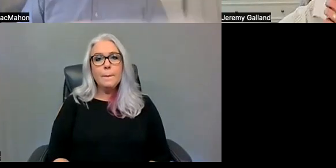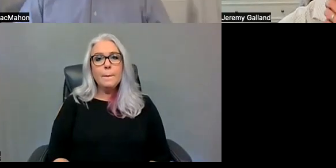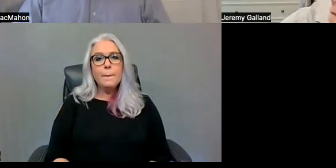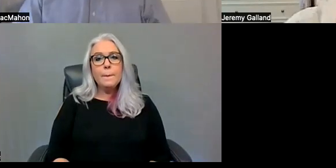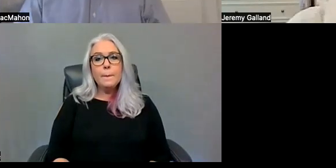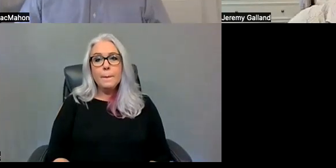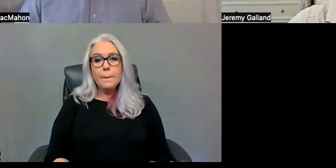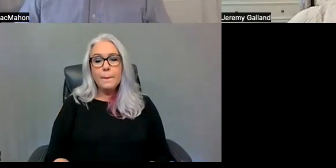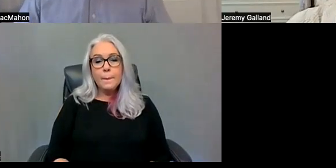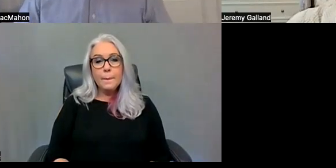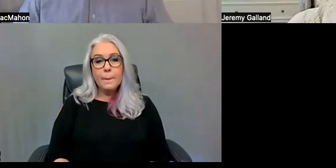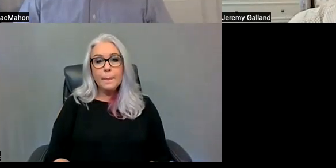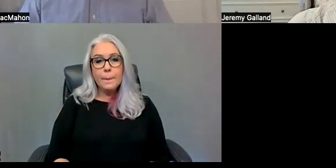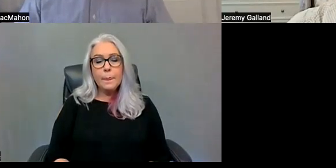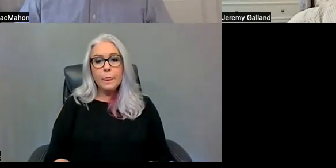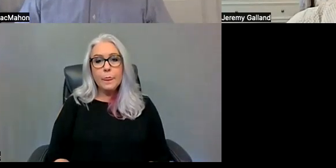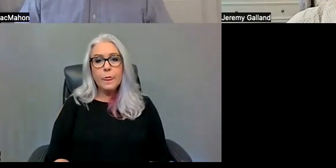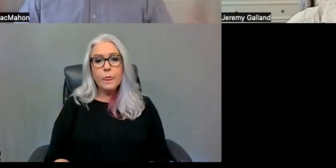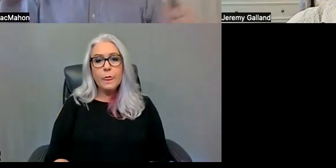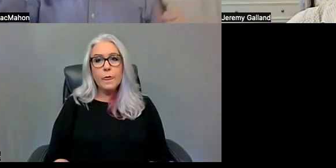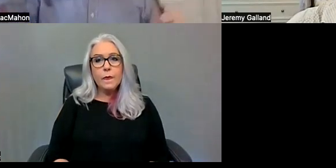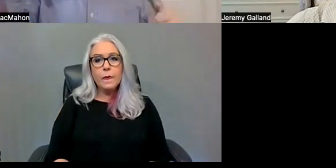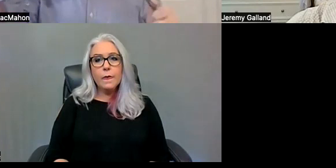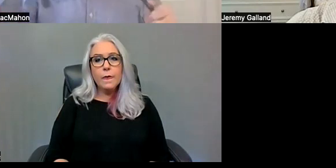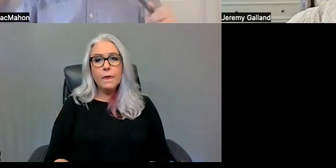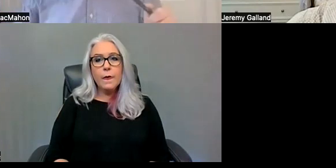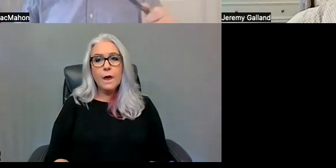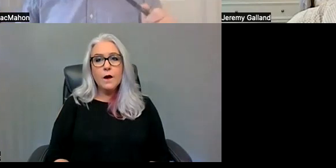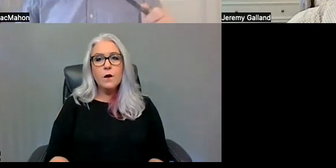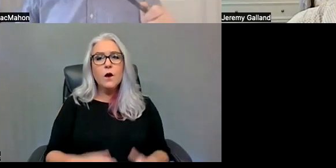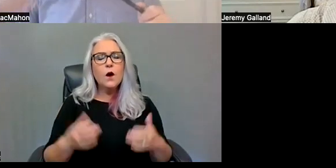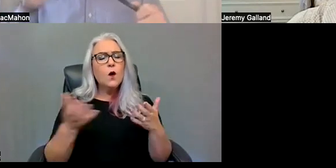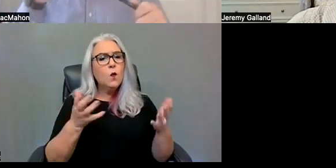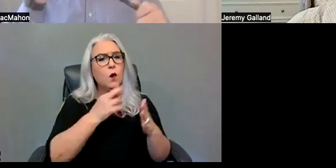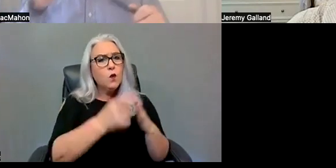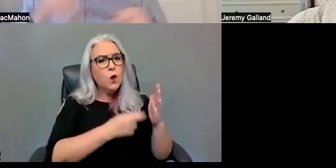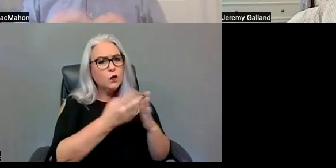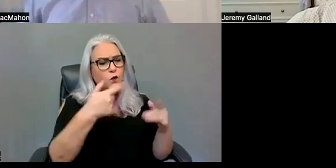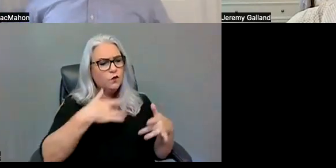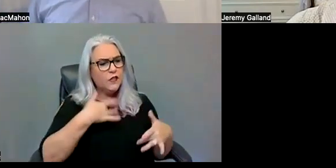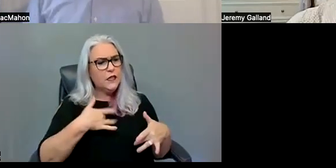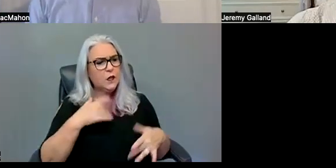board plays in optimizing how technology is used in each of the schools?